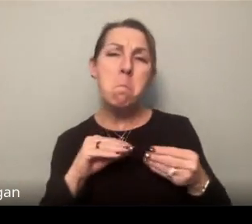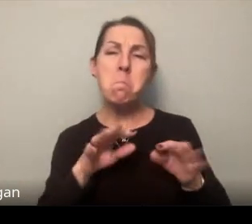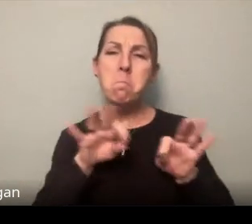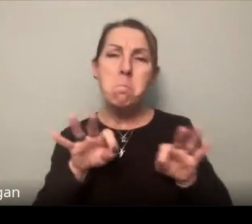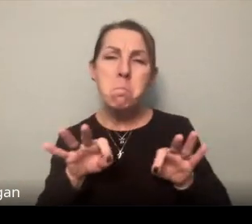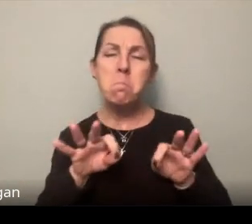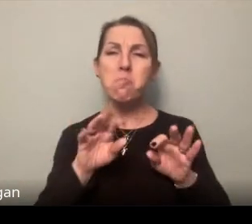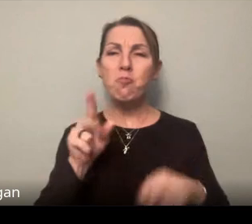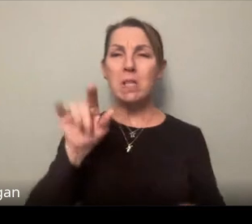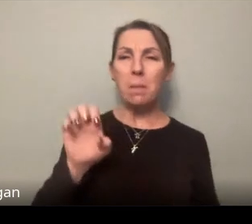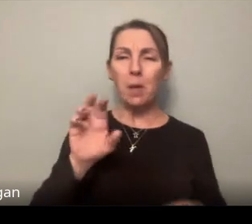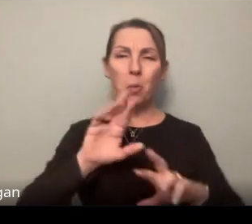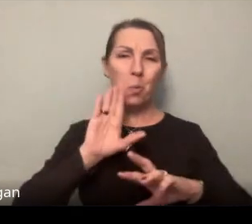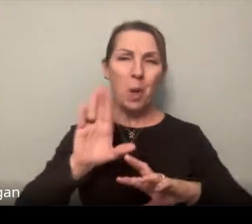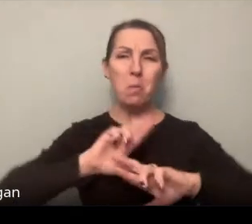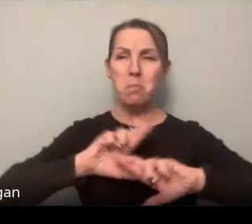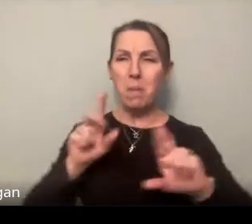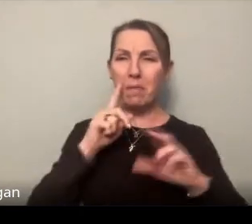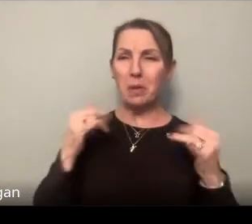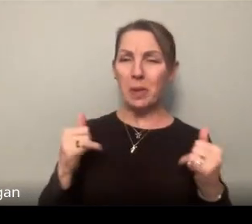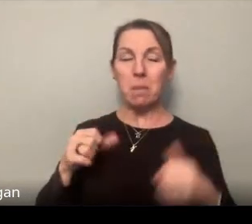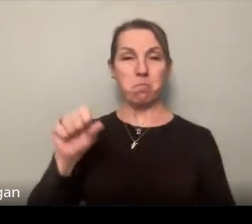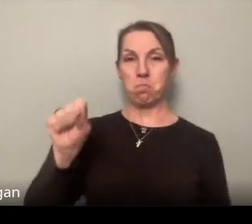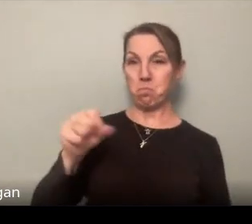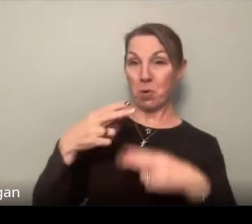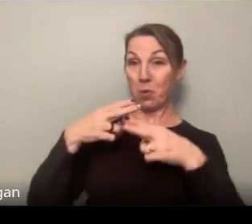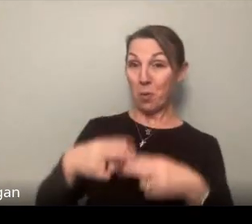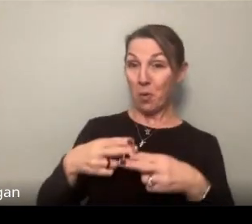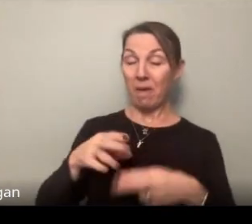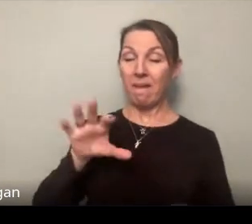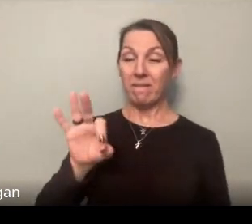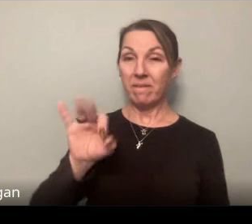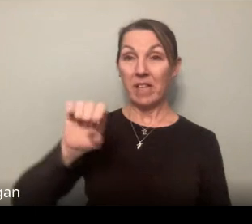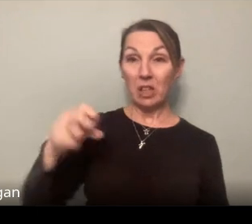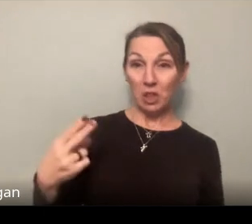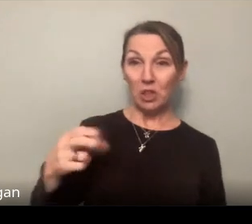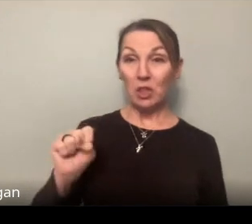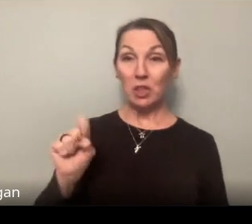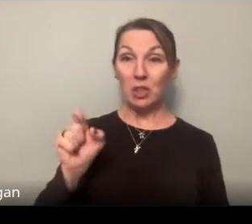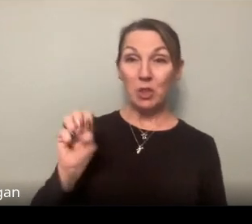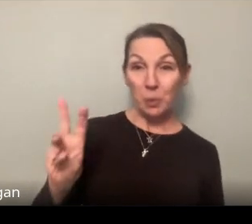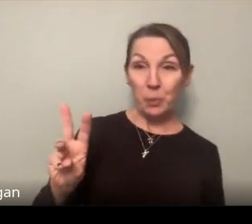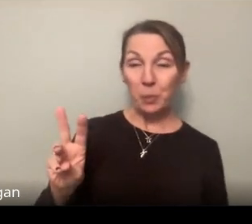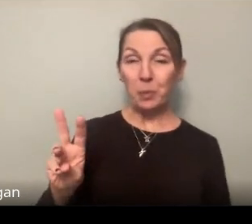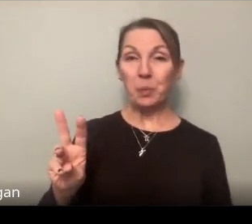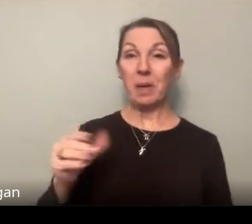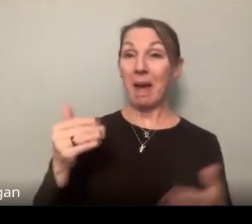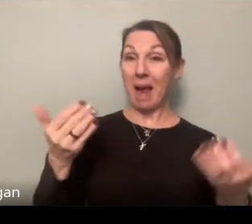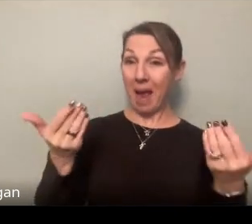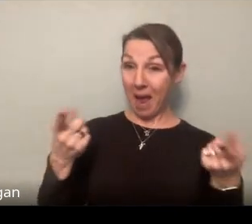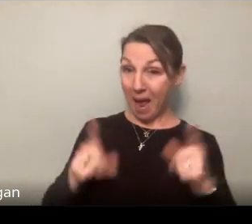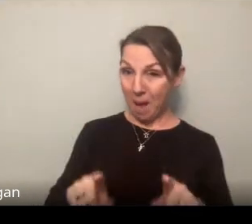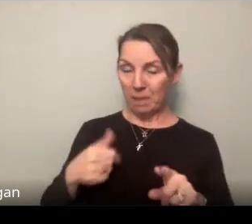that we're about to prepare for today? Yes, I call this fish stew. It literally happened because I came home